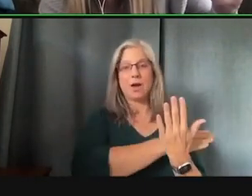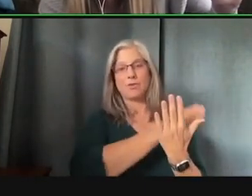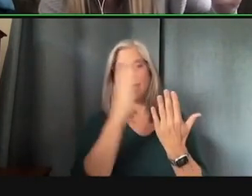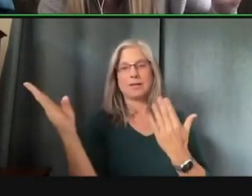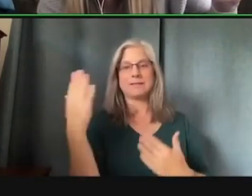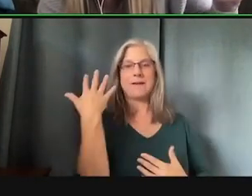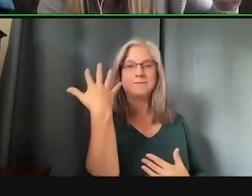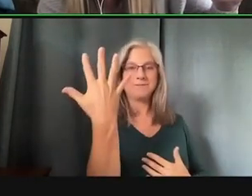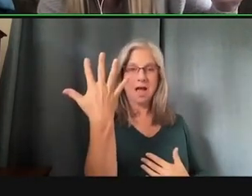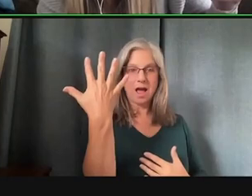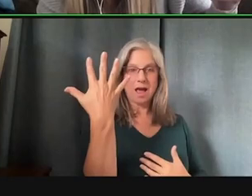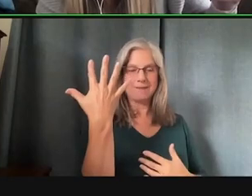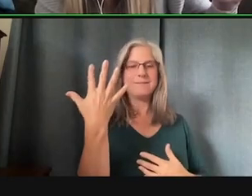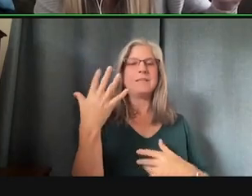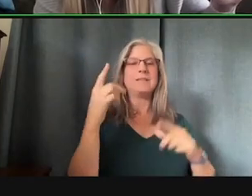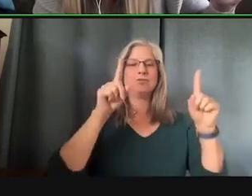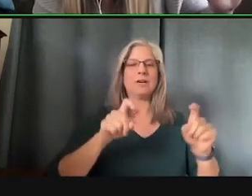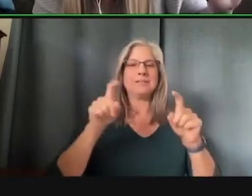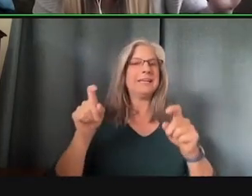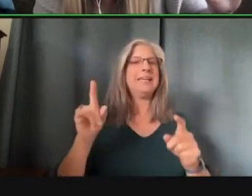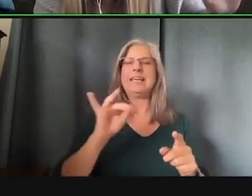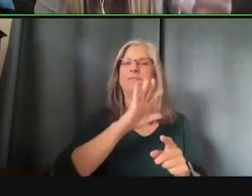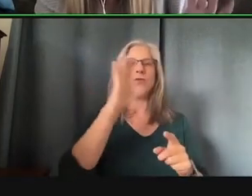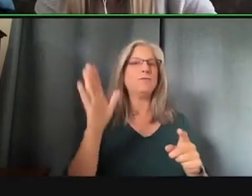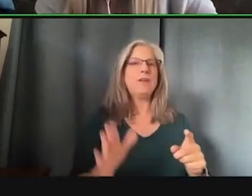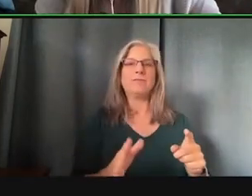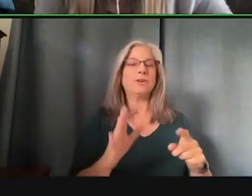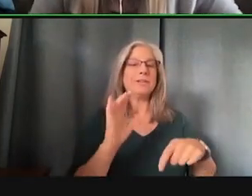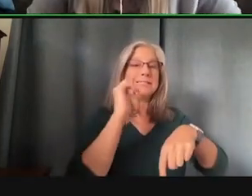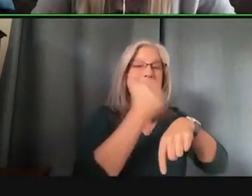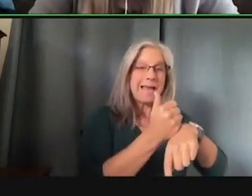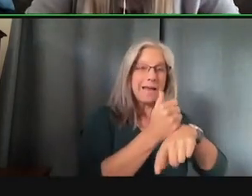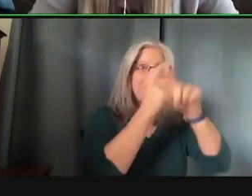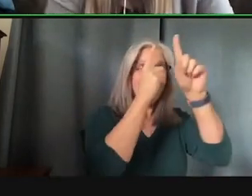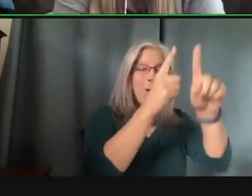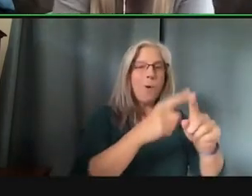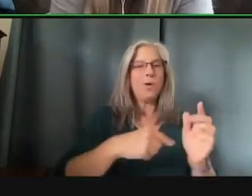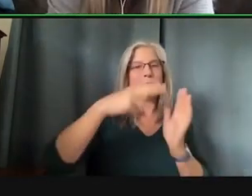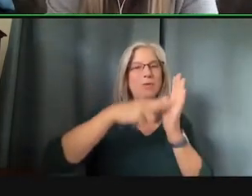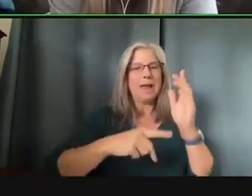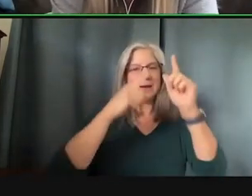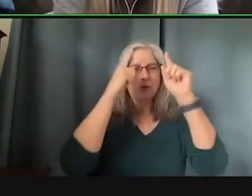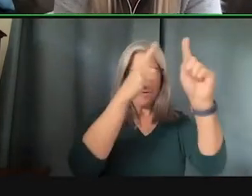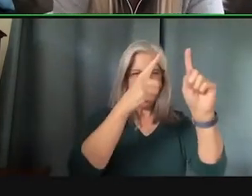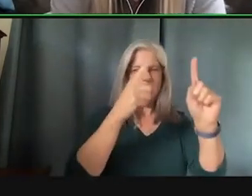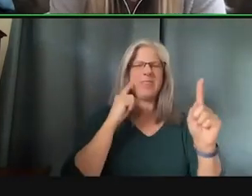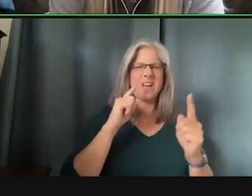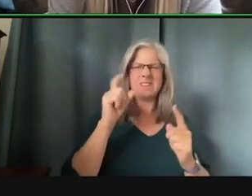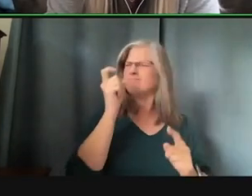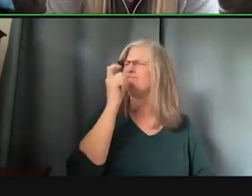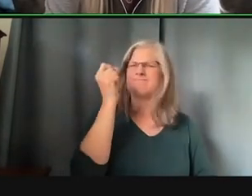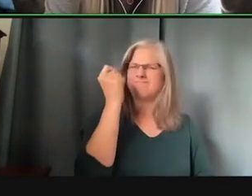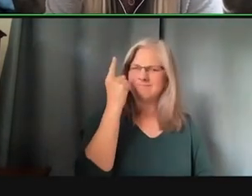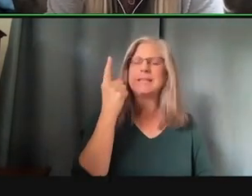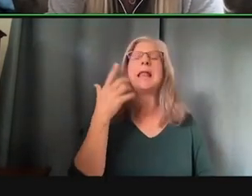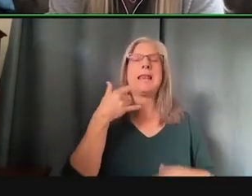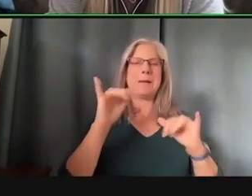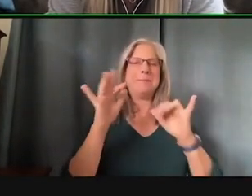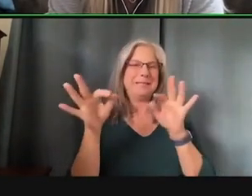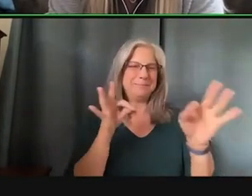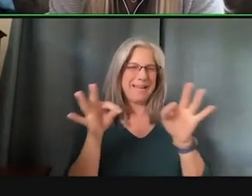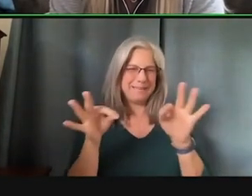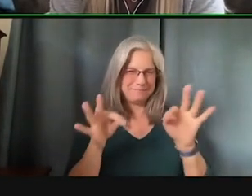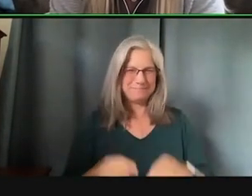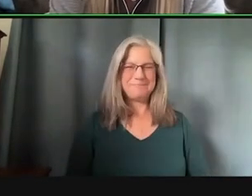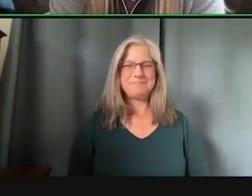read a goal, seen a goal, that might be a lot of gibberish to you. So let me walk it back very quickly. So what